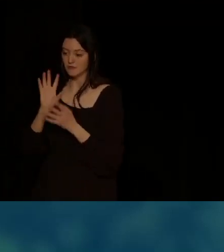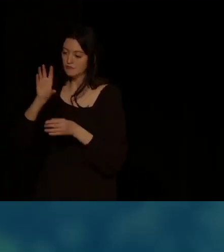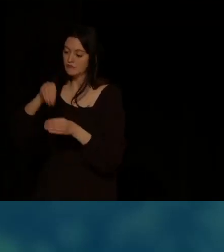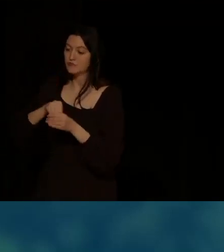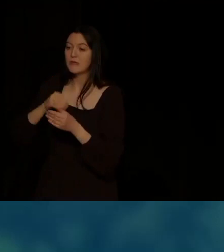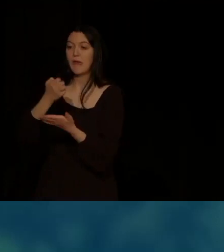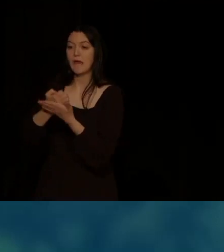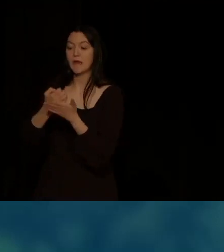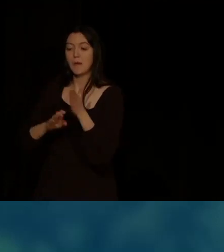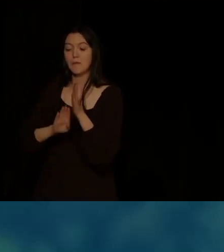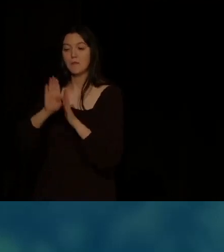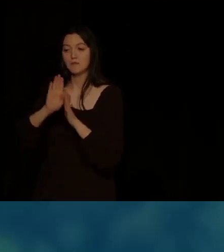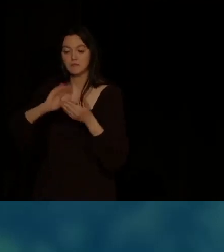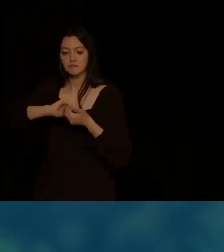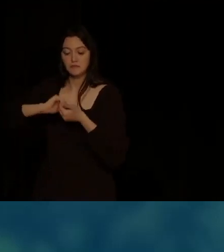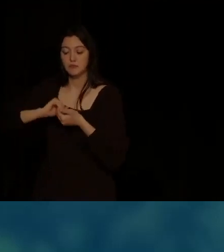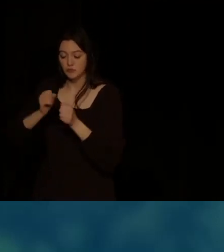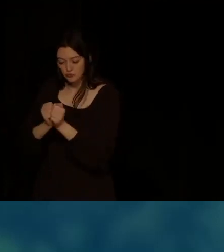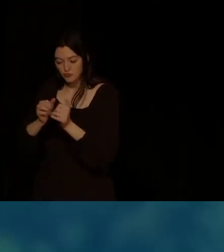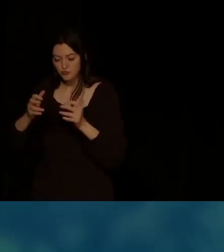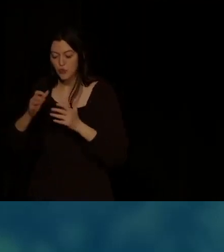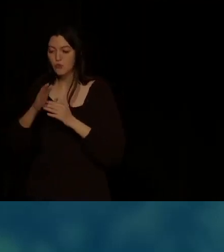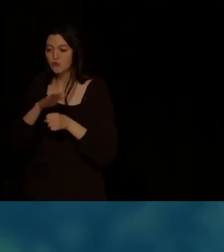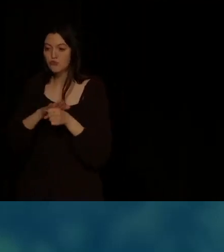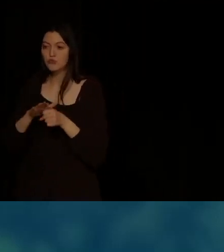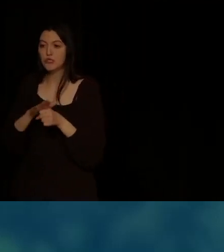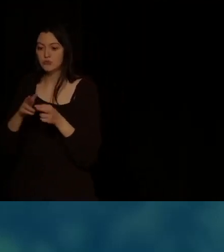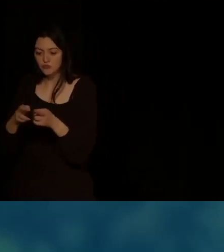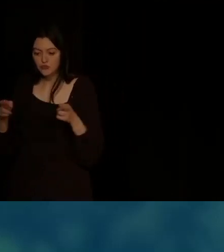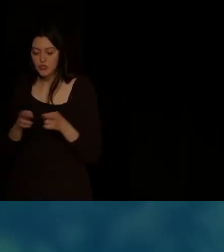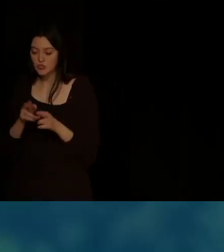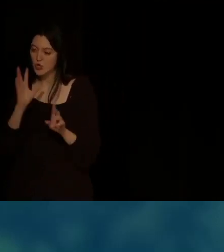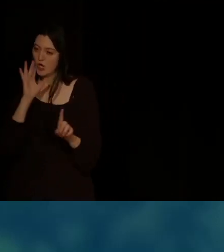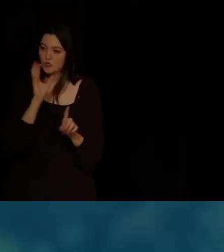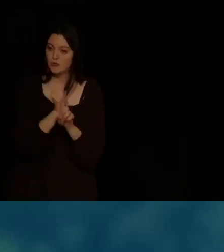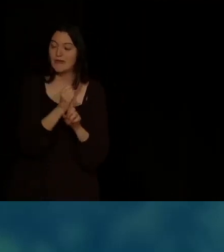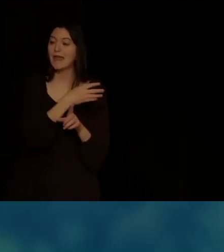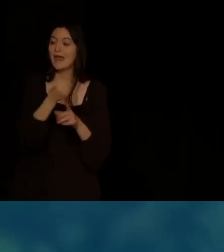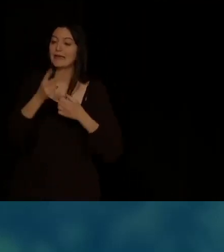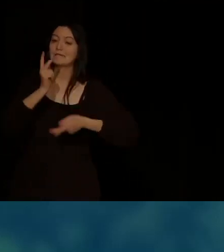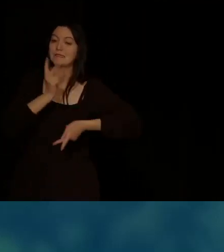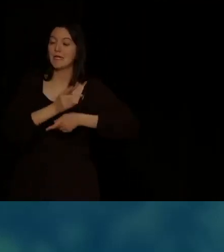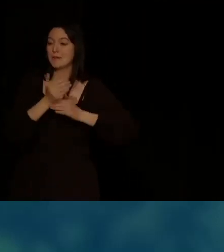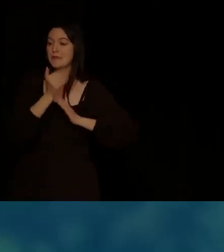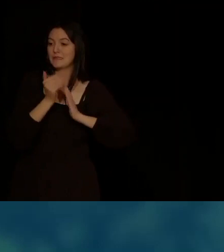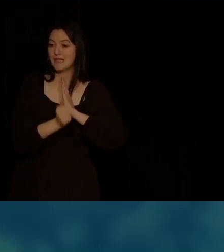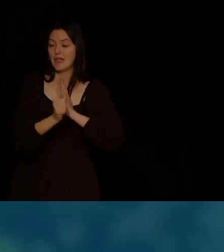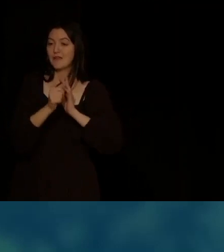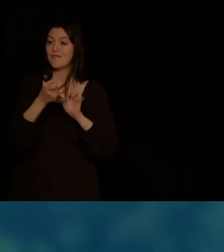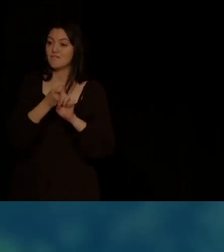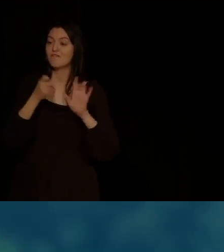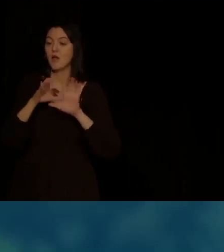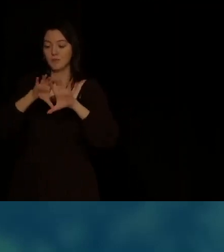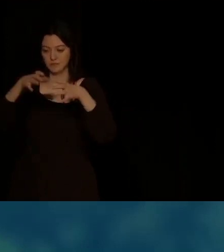Development Partnership's efforts to grow our region by attracting and retaining talent from across the